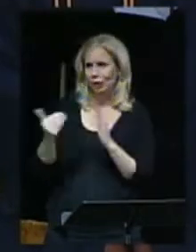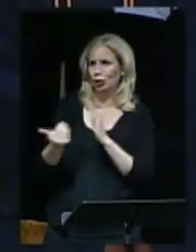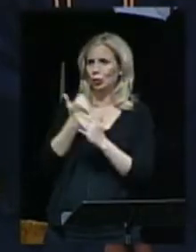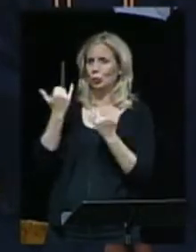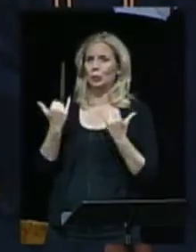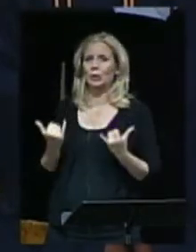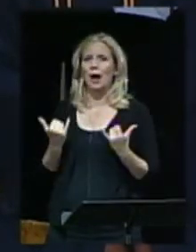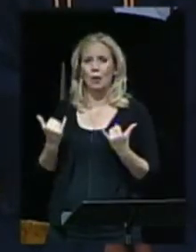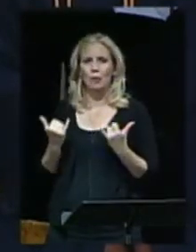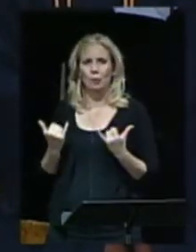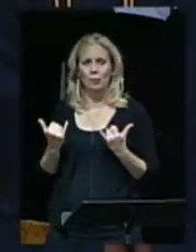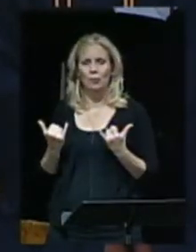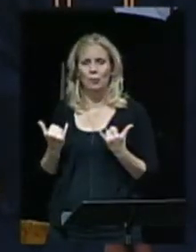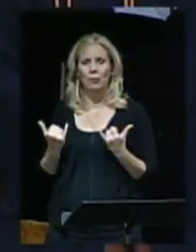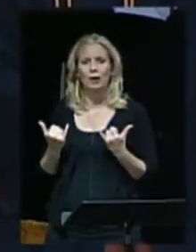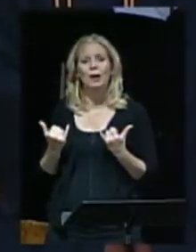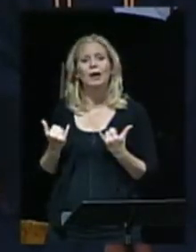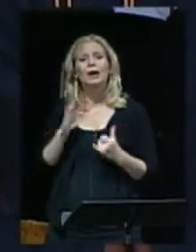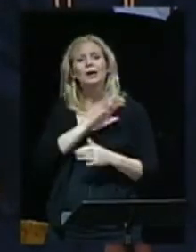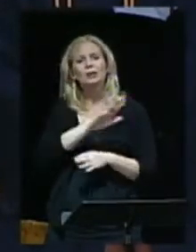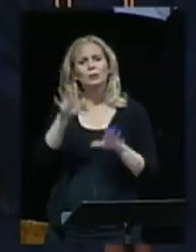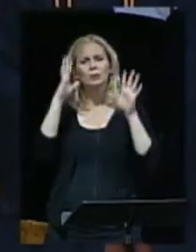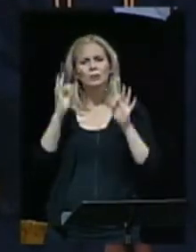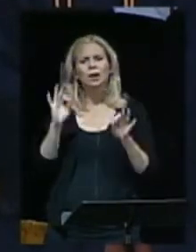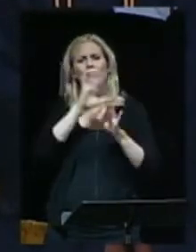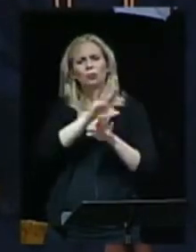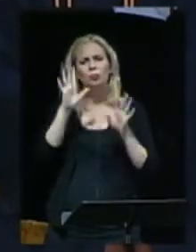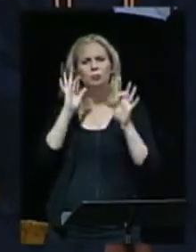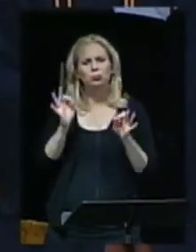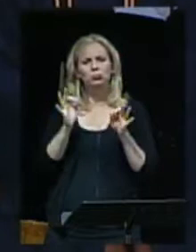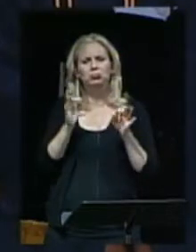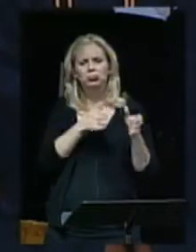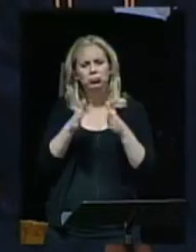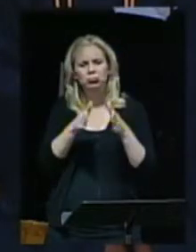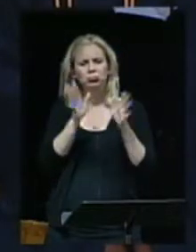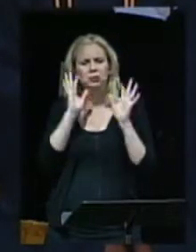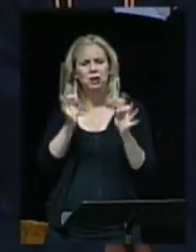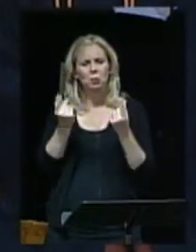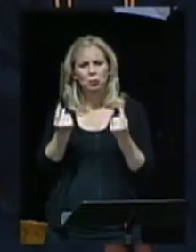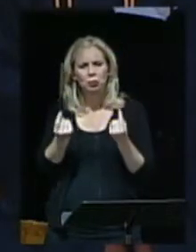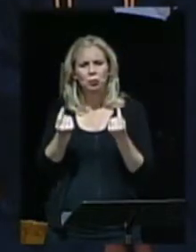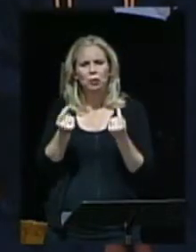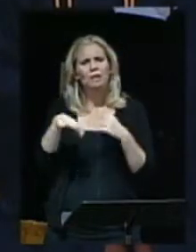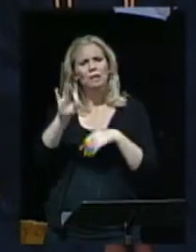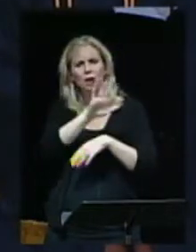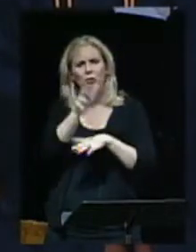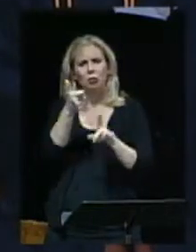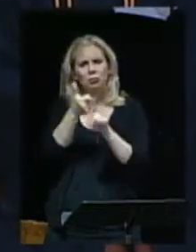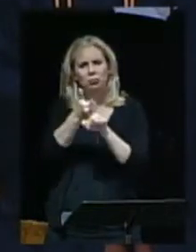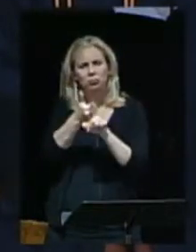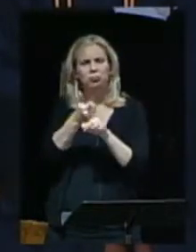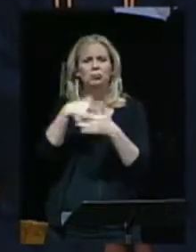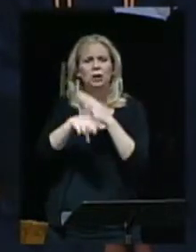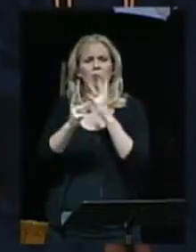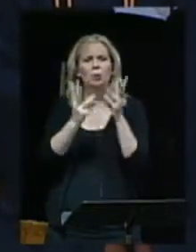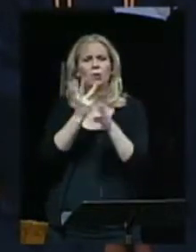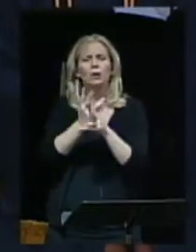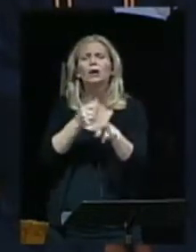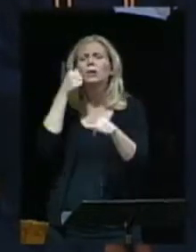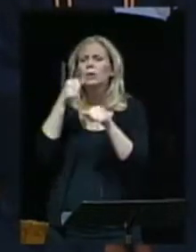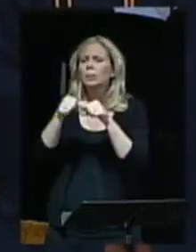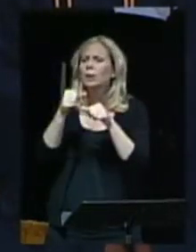the standard script and write your own path. Find your place in the world. Remember the phrase, it's a small